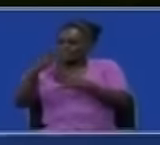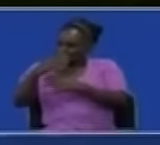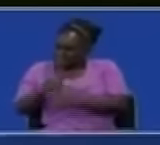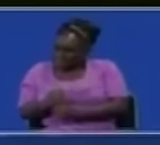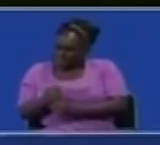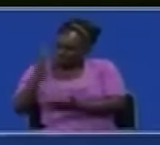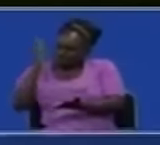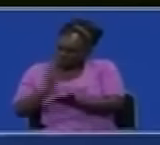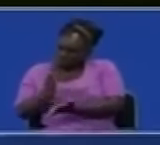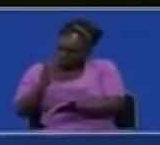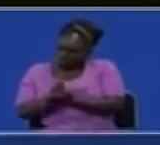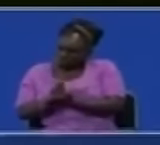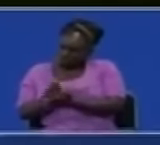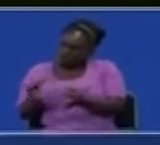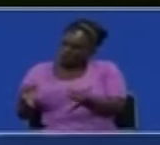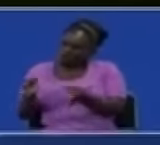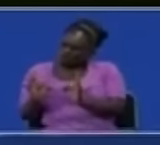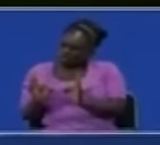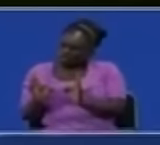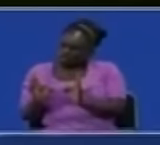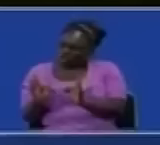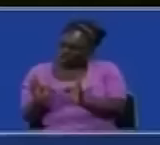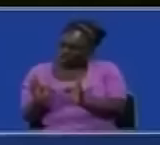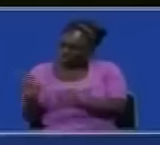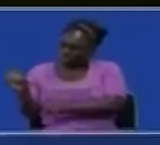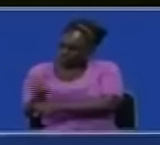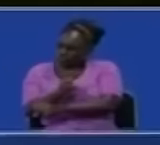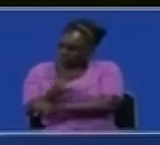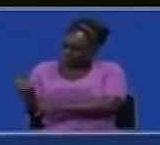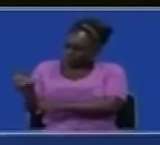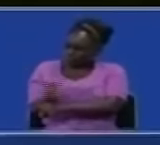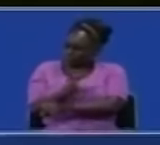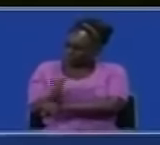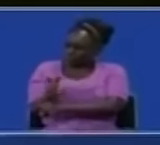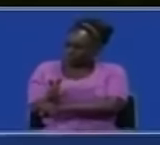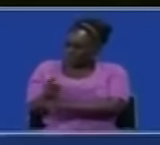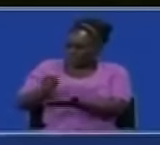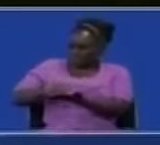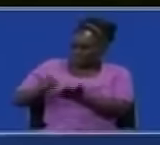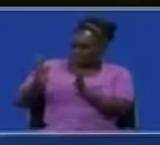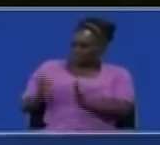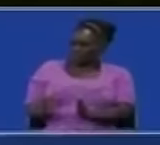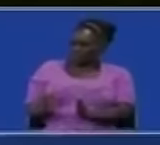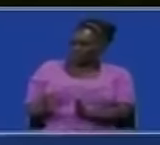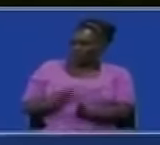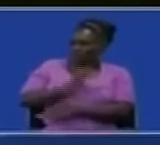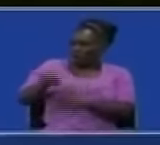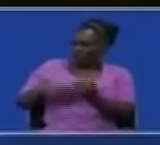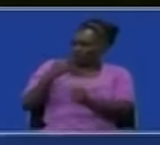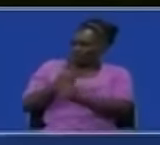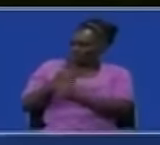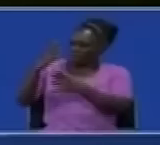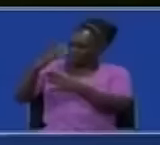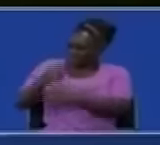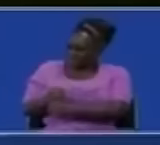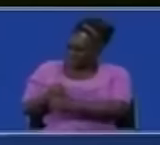that the returning officer, the presiding officer, the clerk, will all work in trust